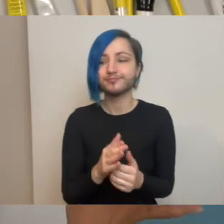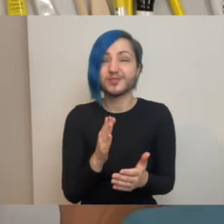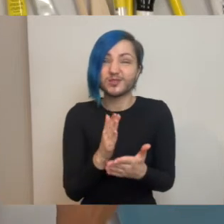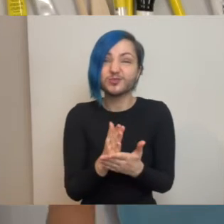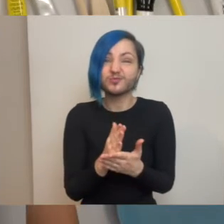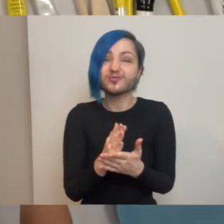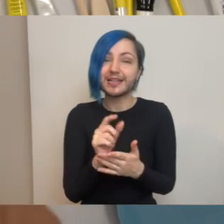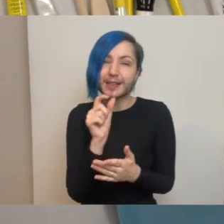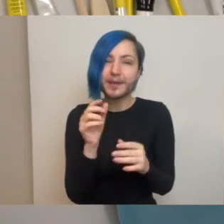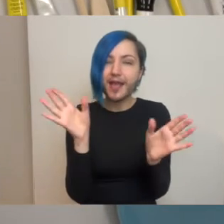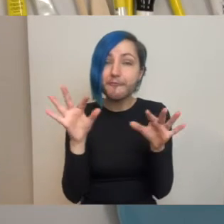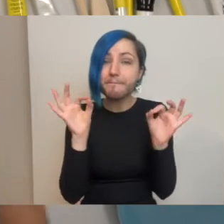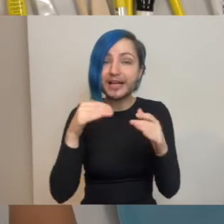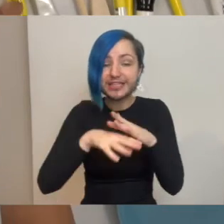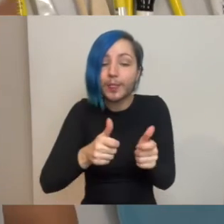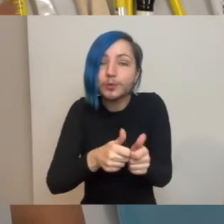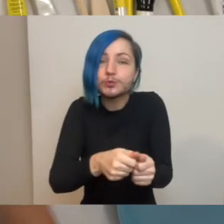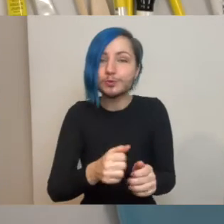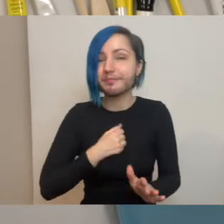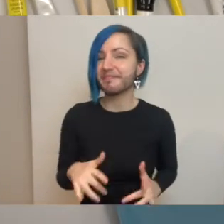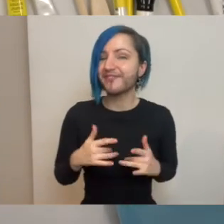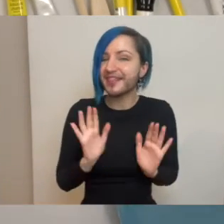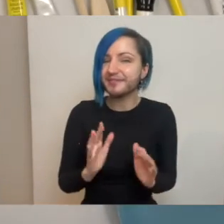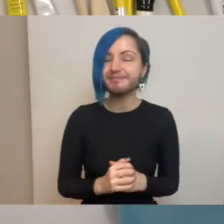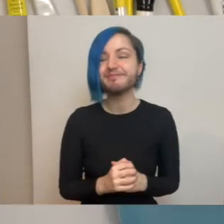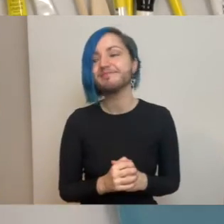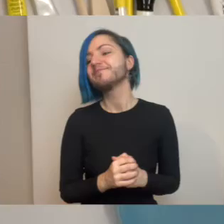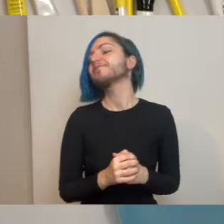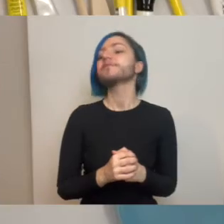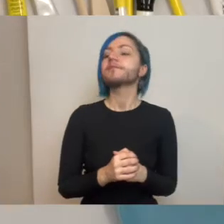of magic right there in a tube, for me anyway.